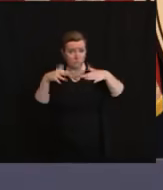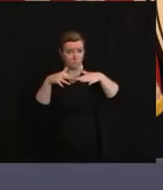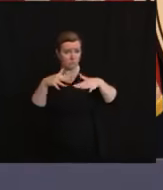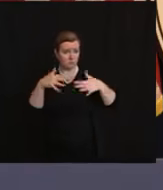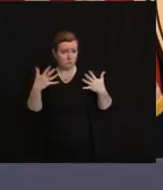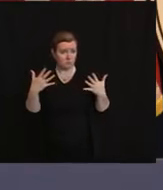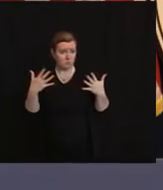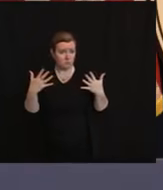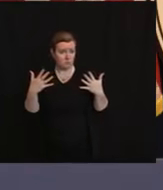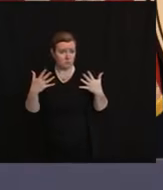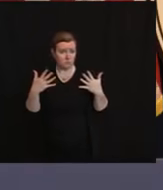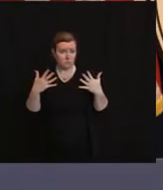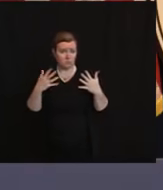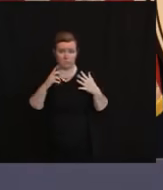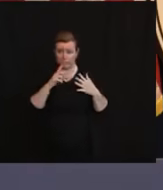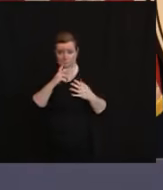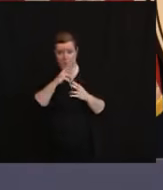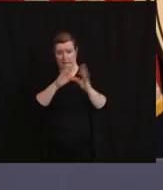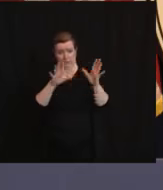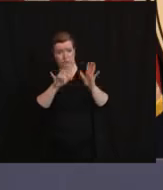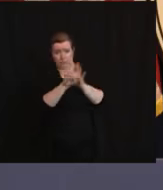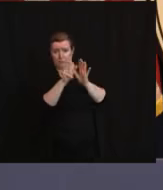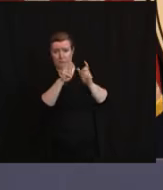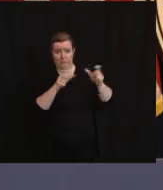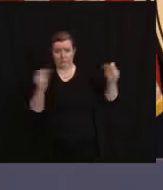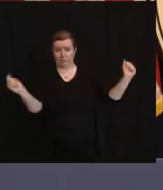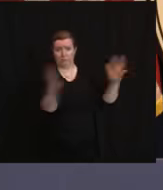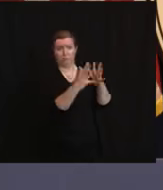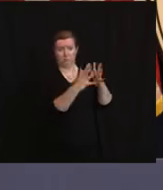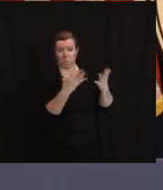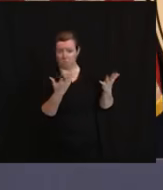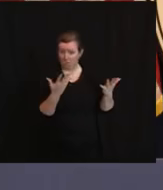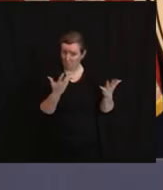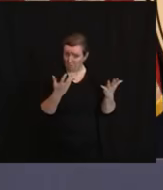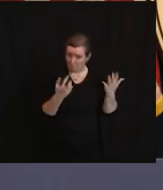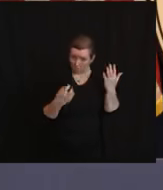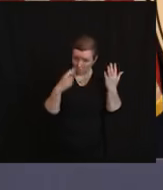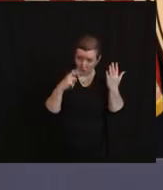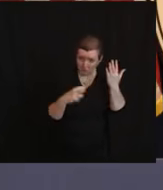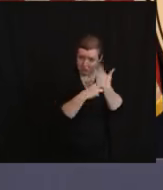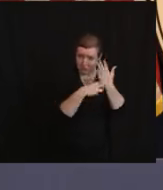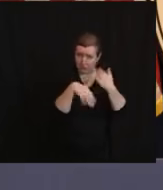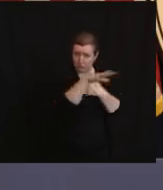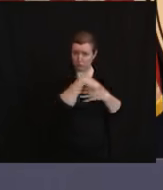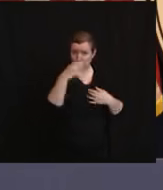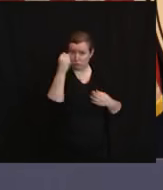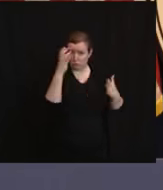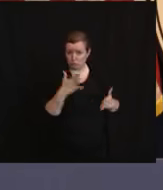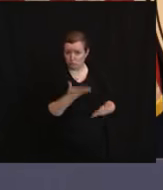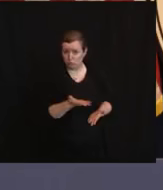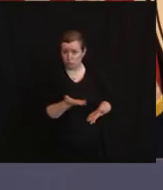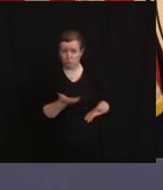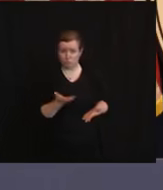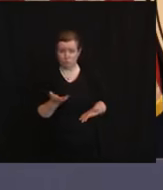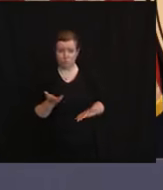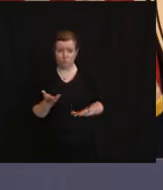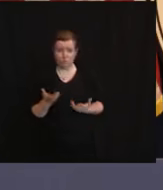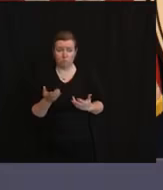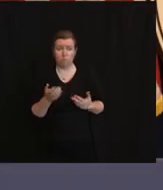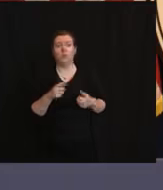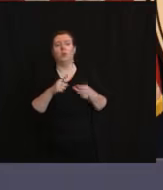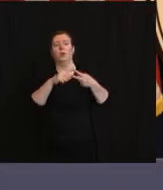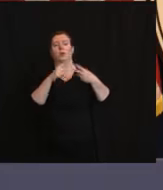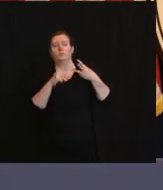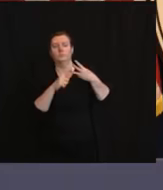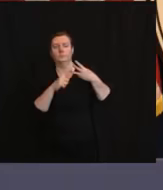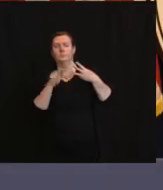together, and are police issuing tickets to those people today? And then a couple quick questions from NJ Biz. What's